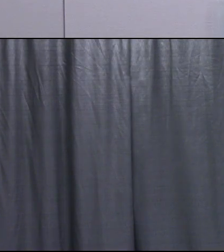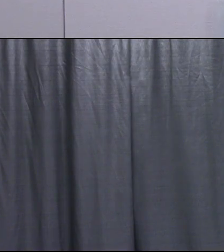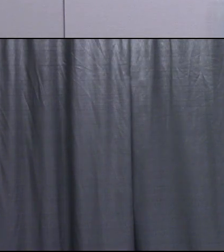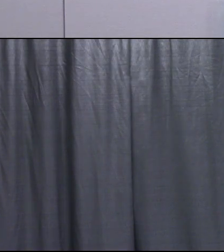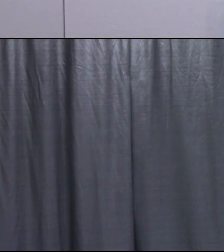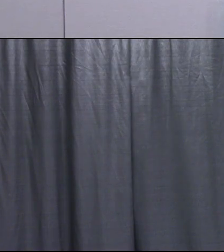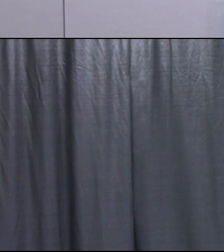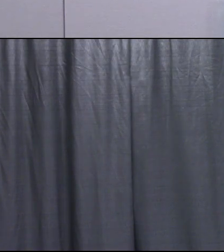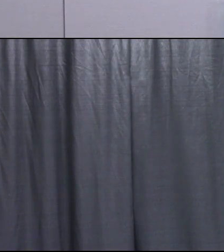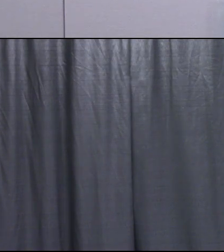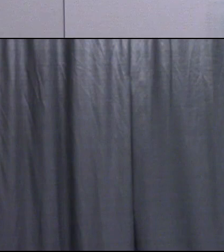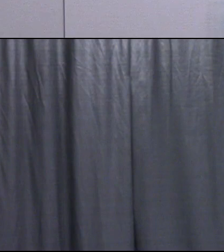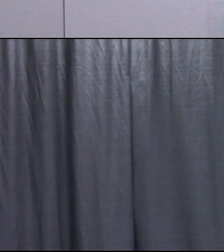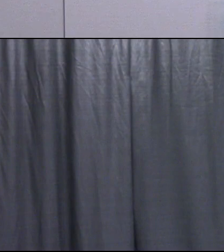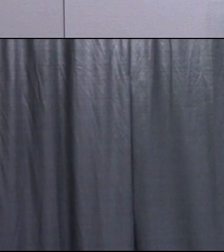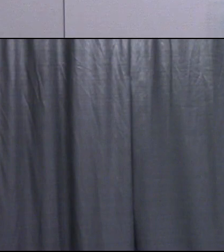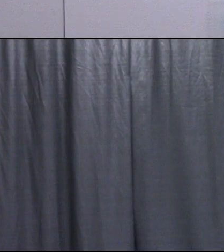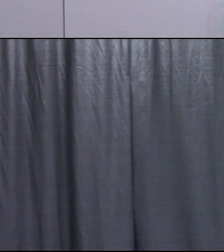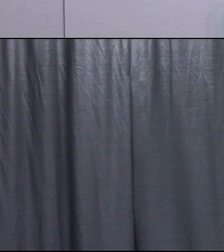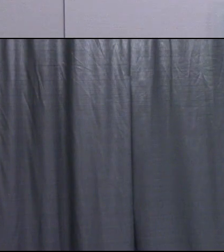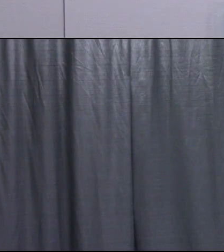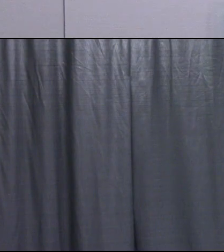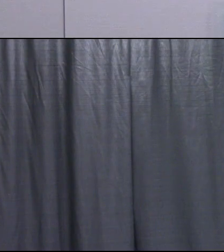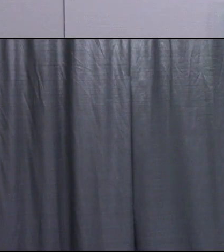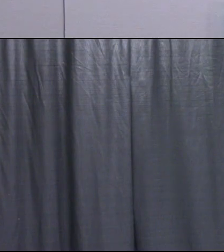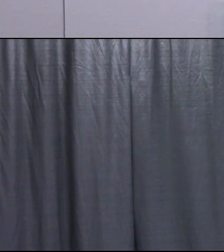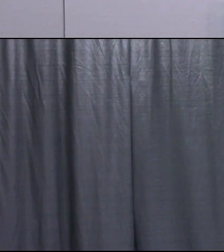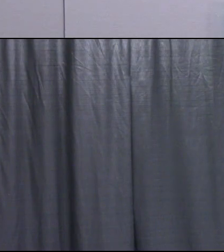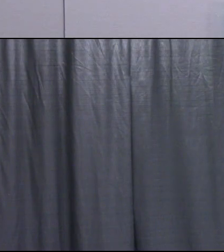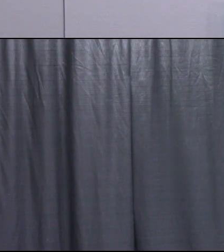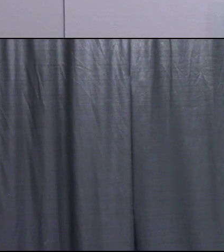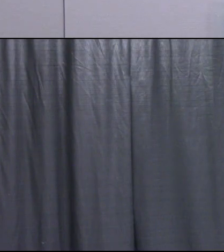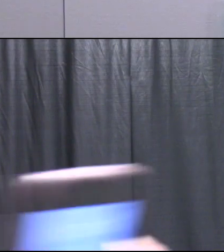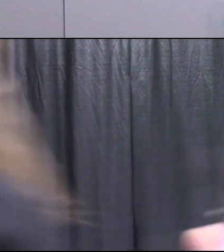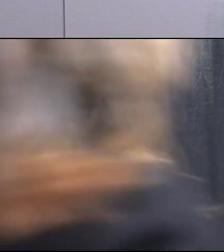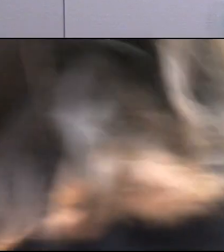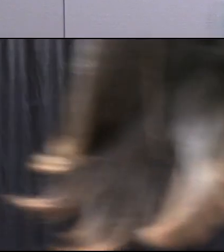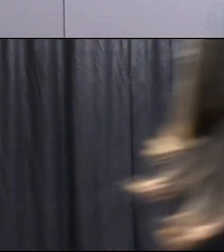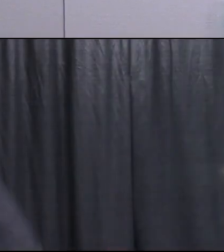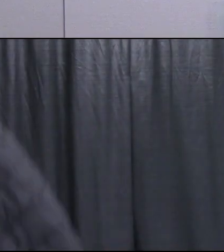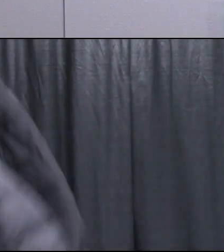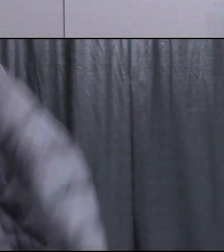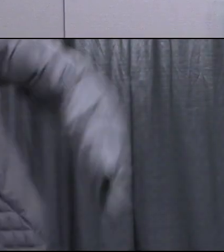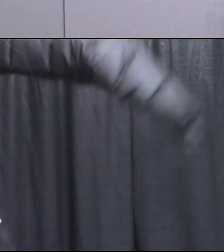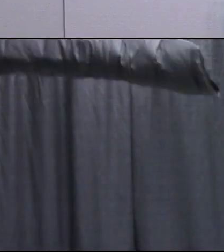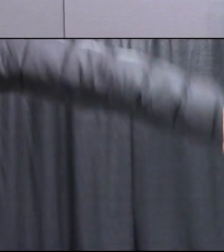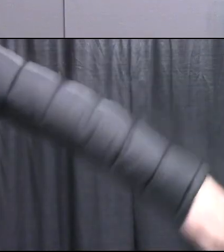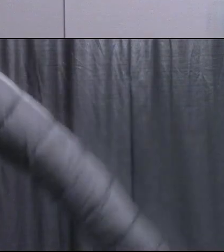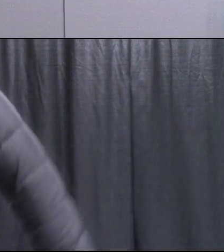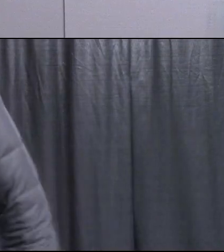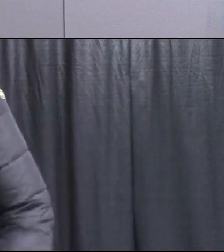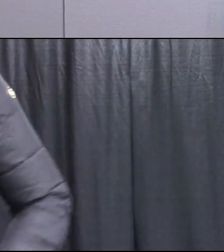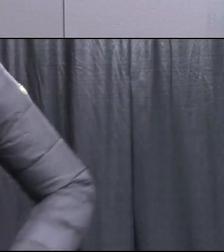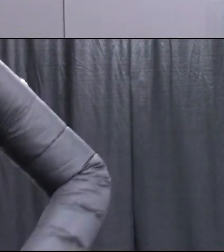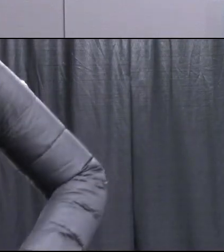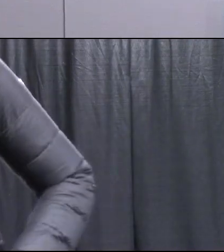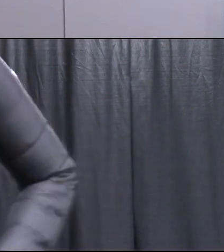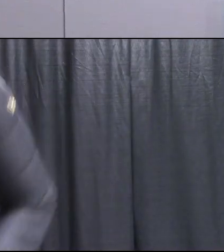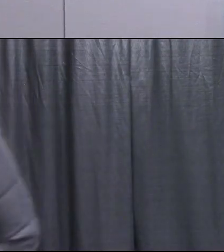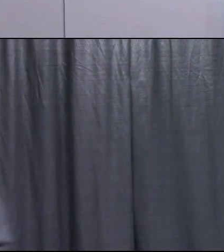There's a copy of the relevant sections of the Act. You can have it. It's a present from me, and I did hand sanitize before I